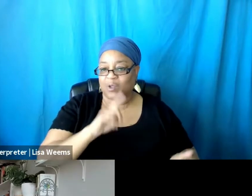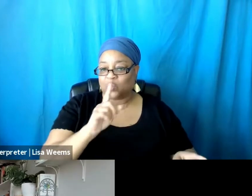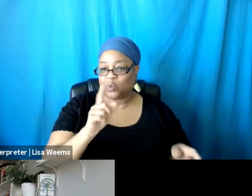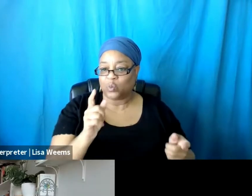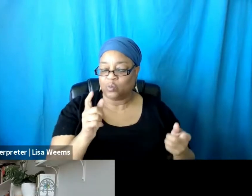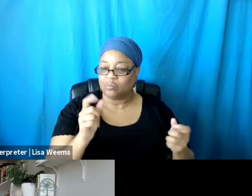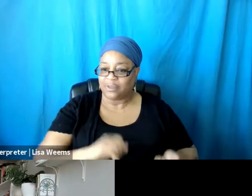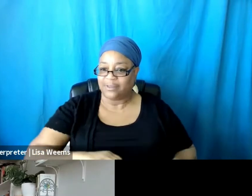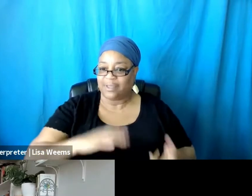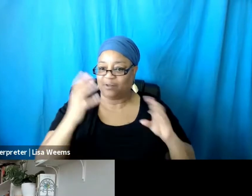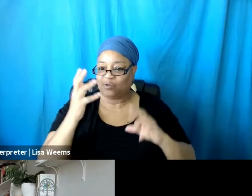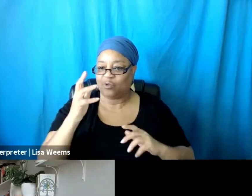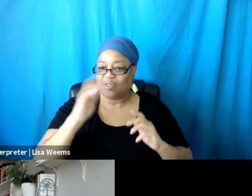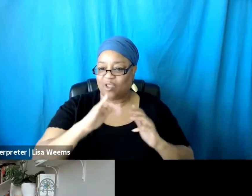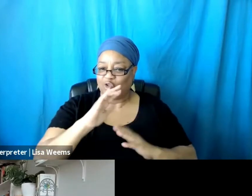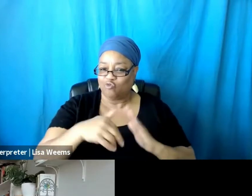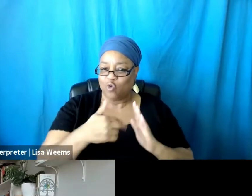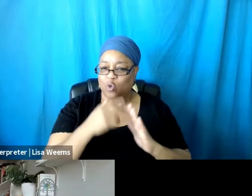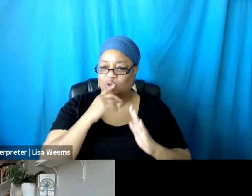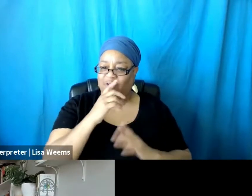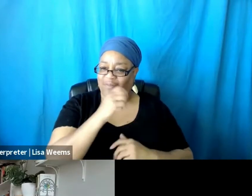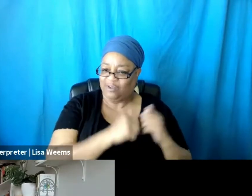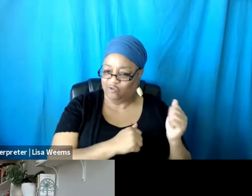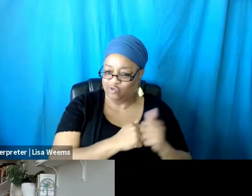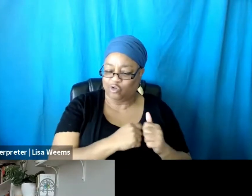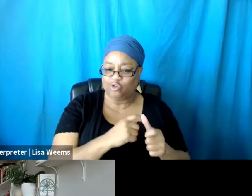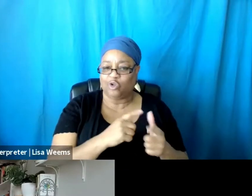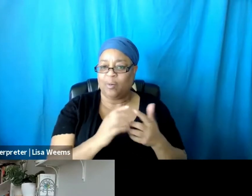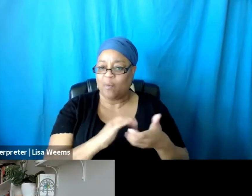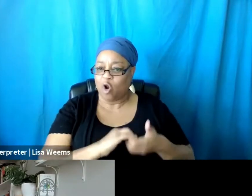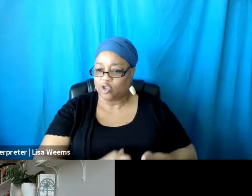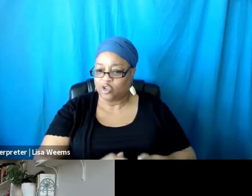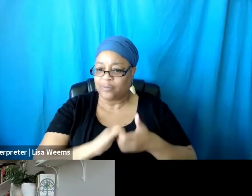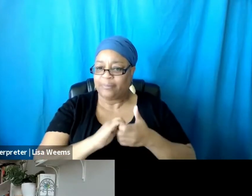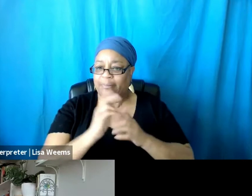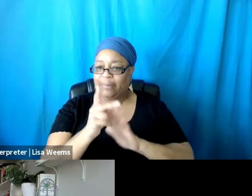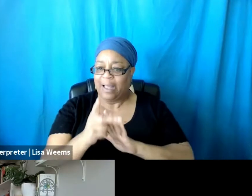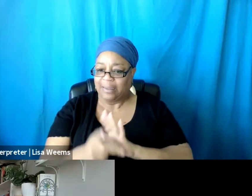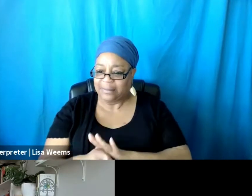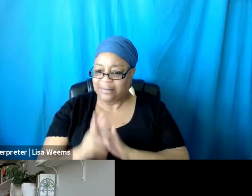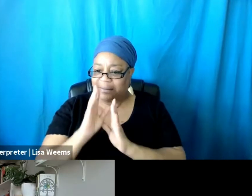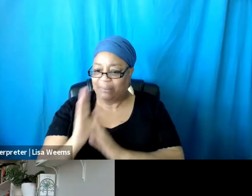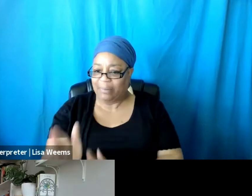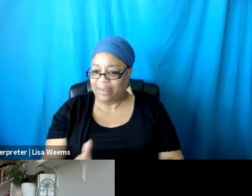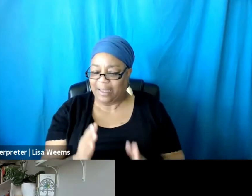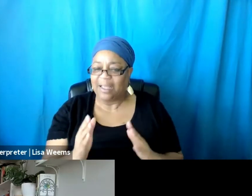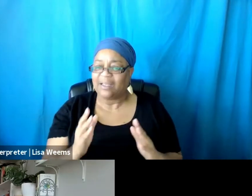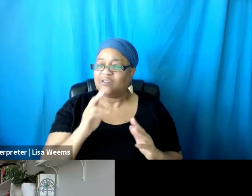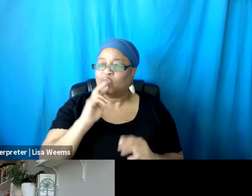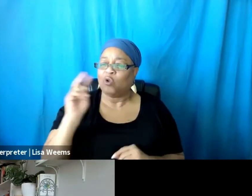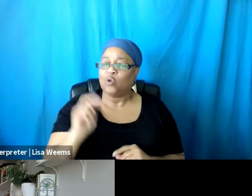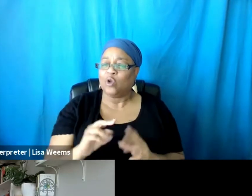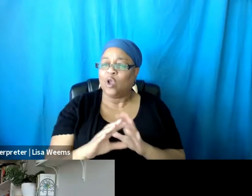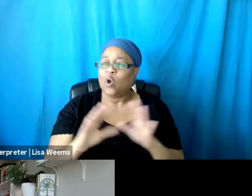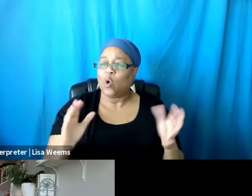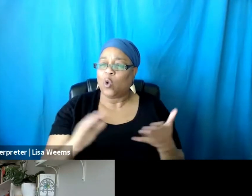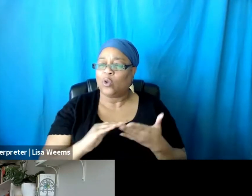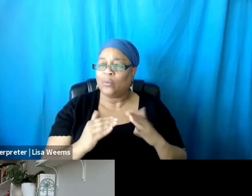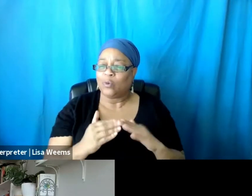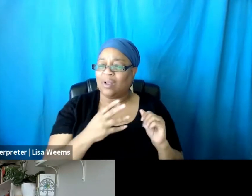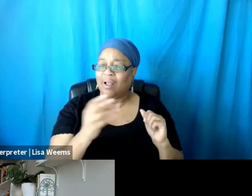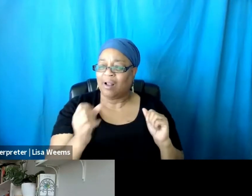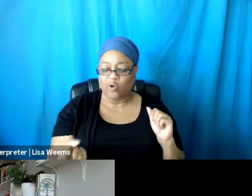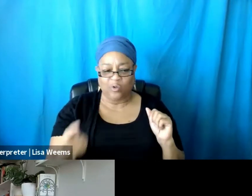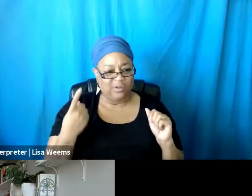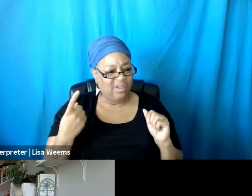where, again, these roles of infrastructure, partnerships, policies and plans that actually look at whole communities and